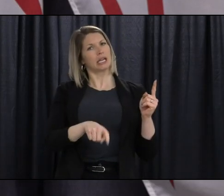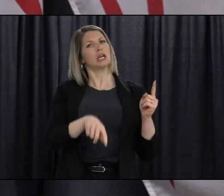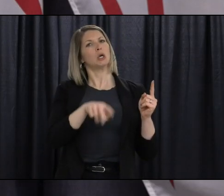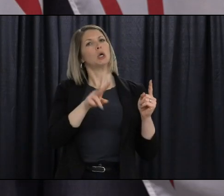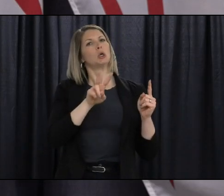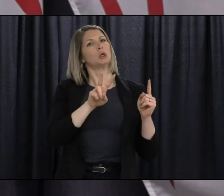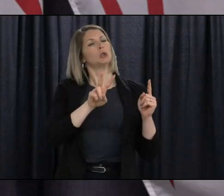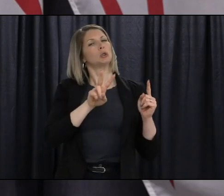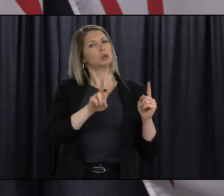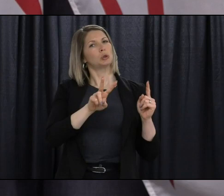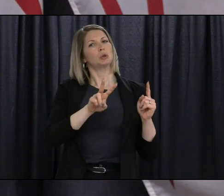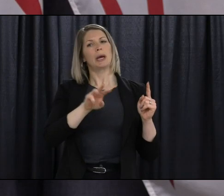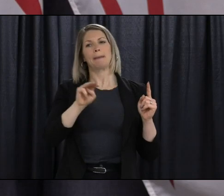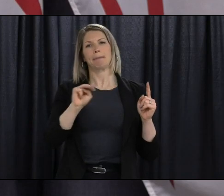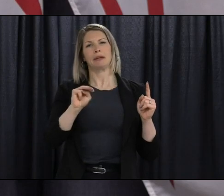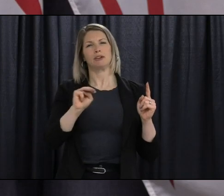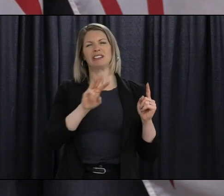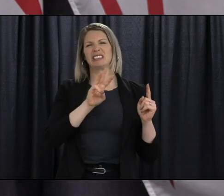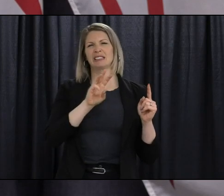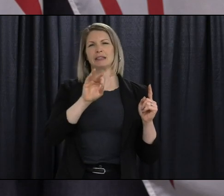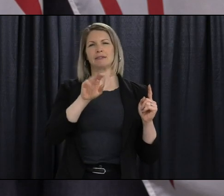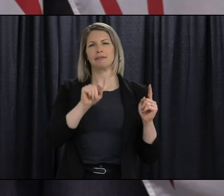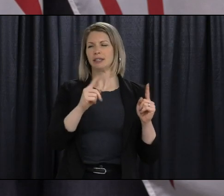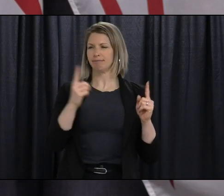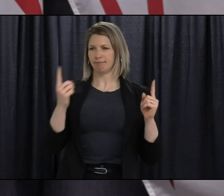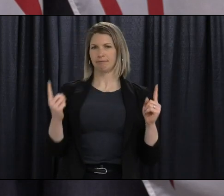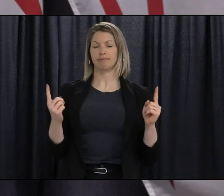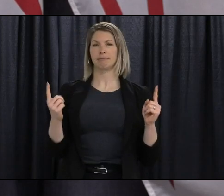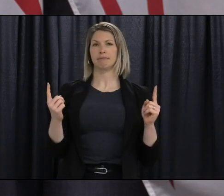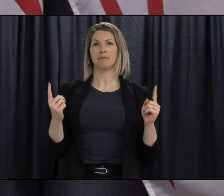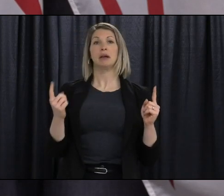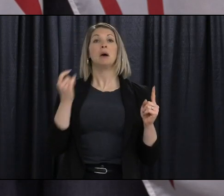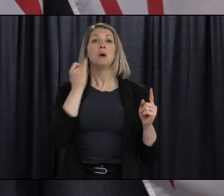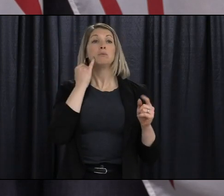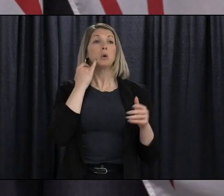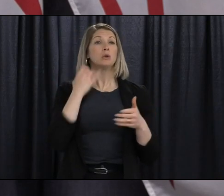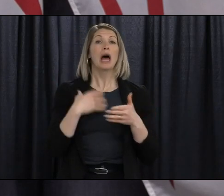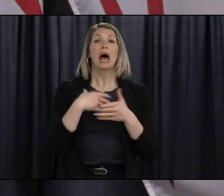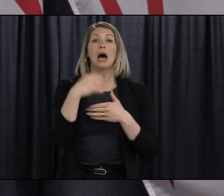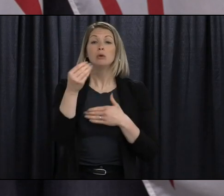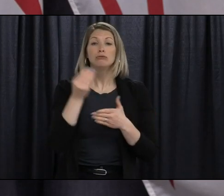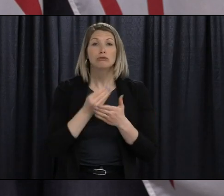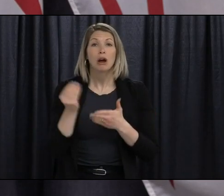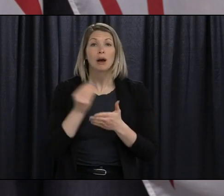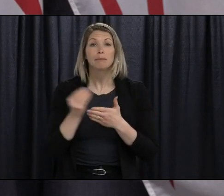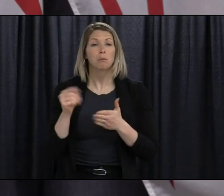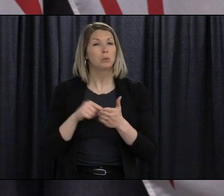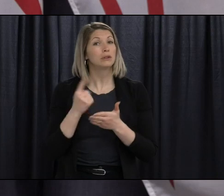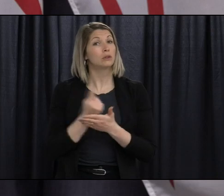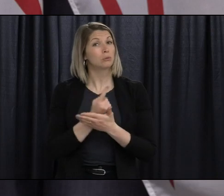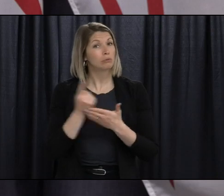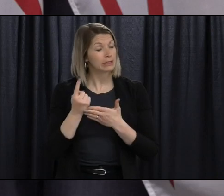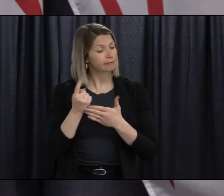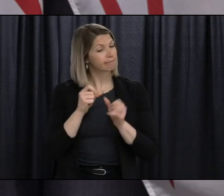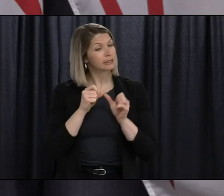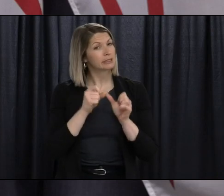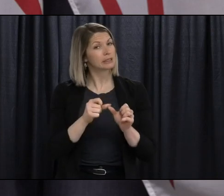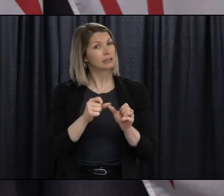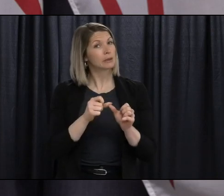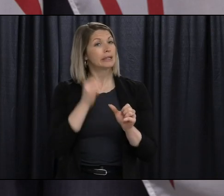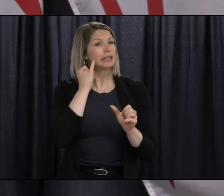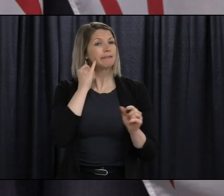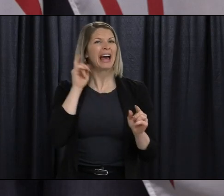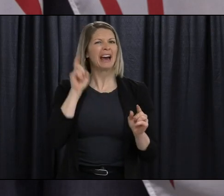lengths from others while in public spaces. And wear a non-medical mask or face covering when keeping this distance is not